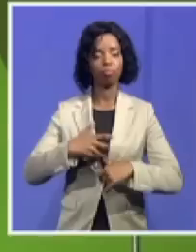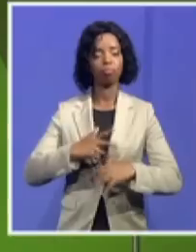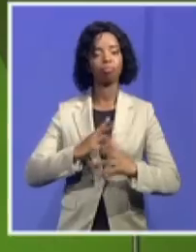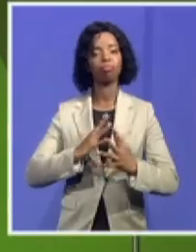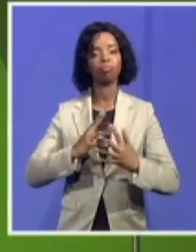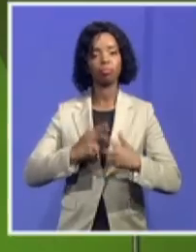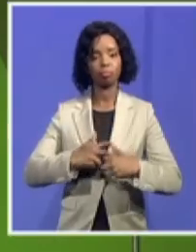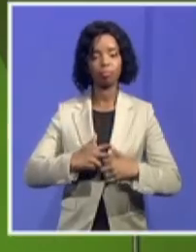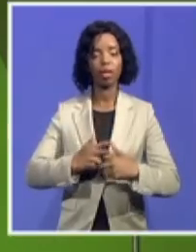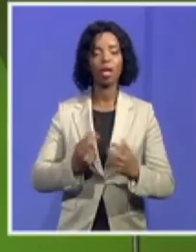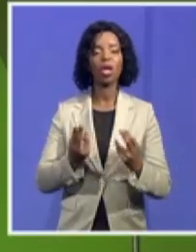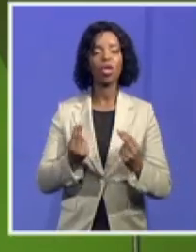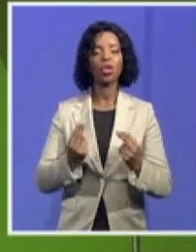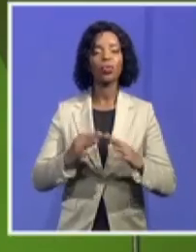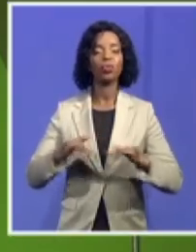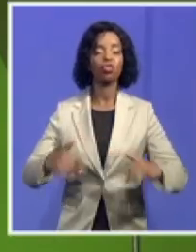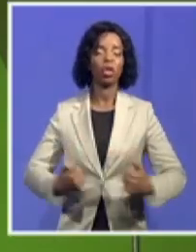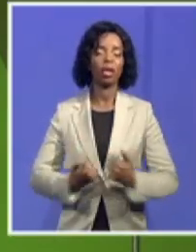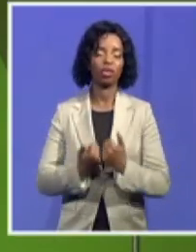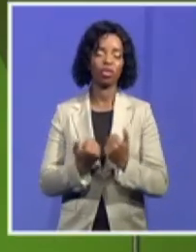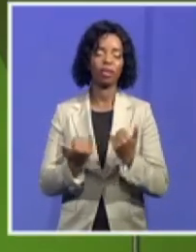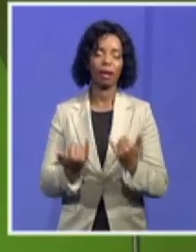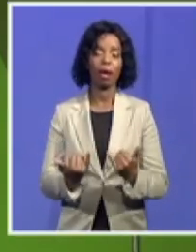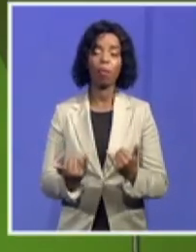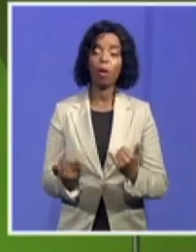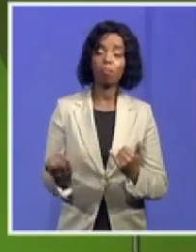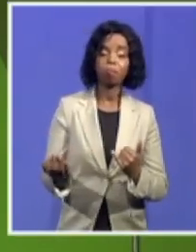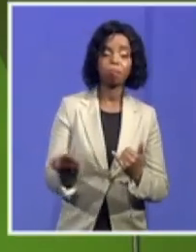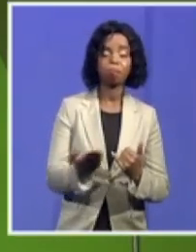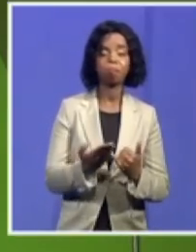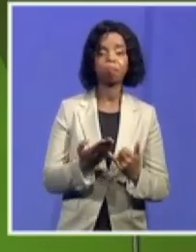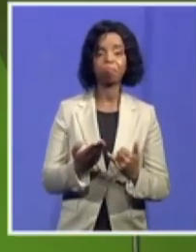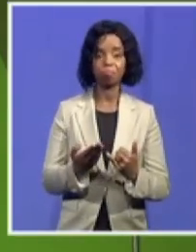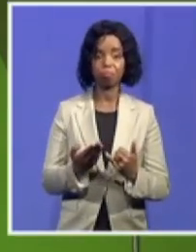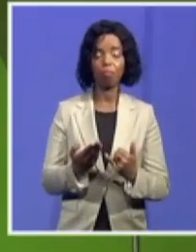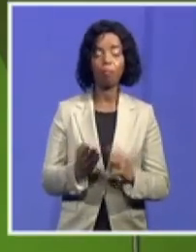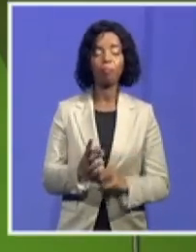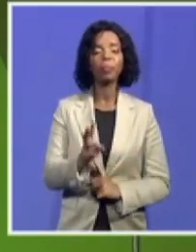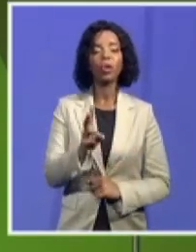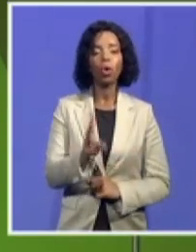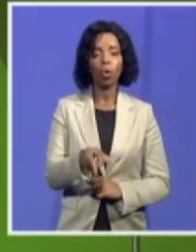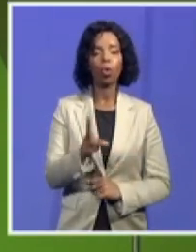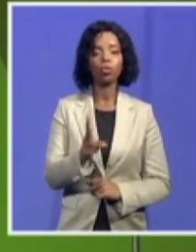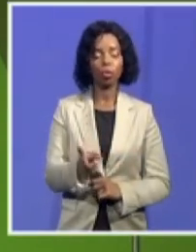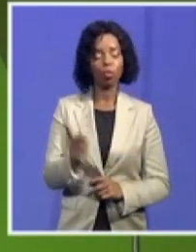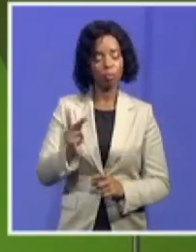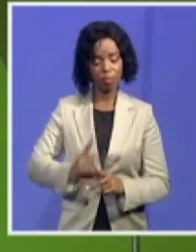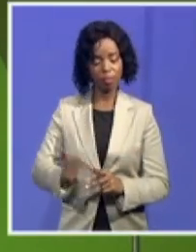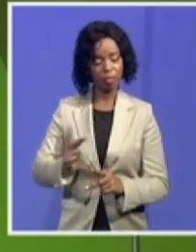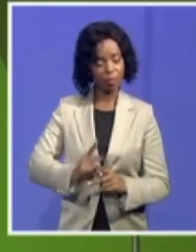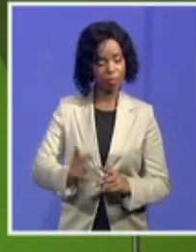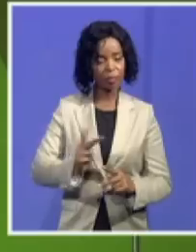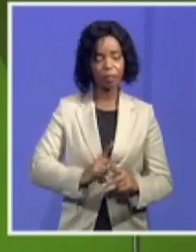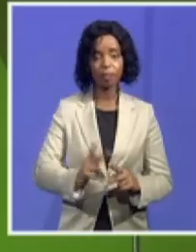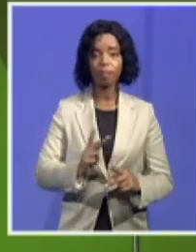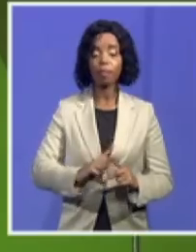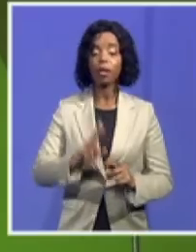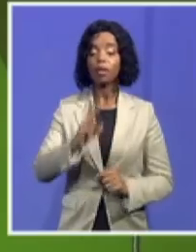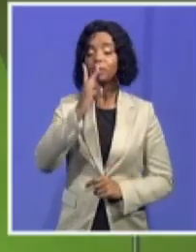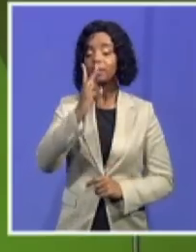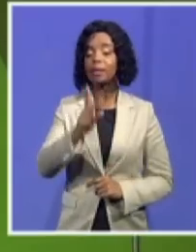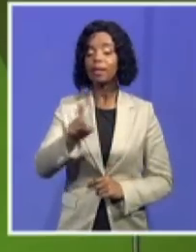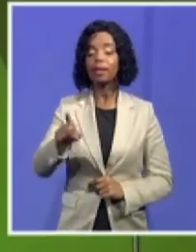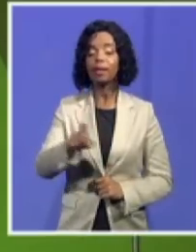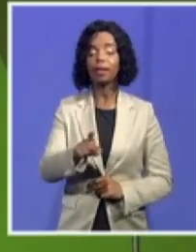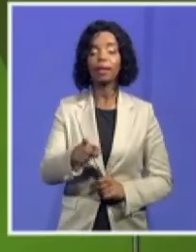challenges, and also be prepared to seize new opportunities. For as they say